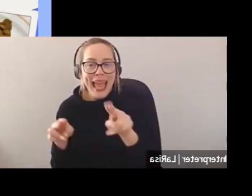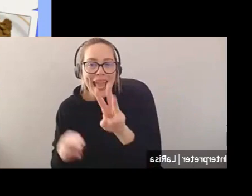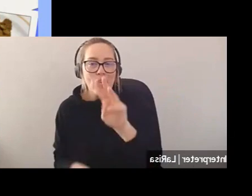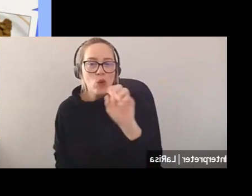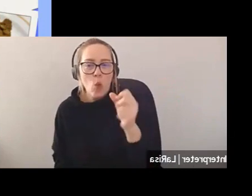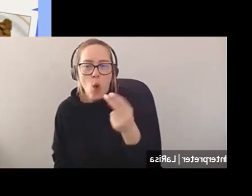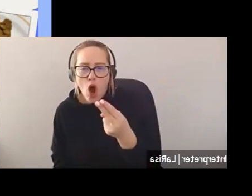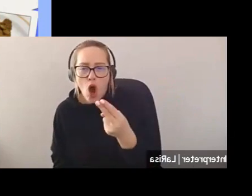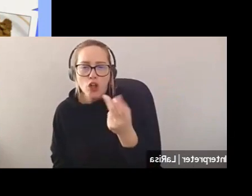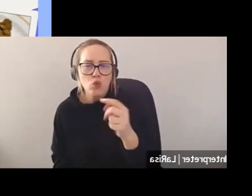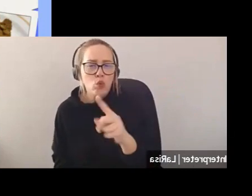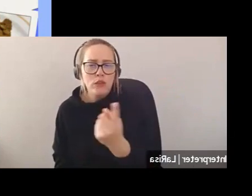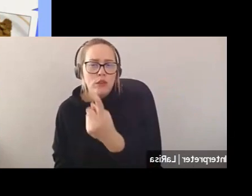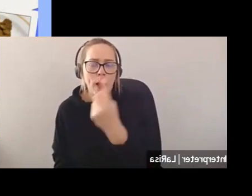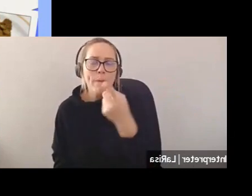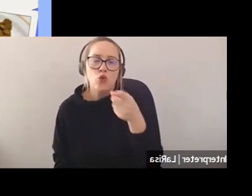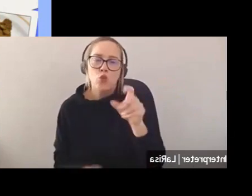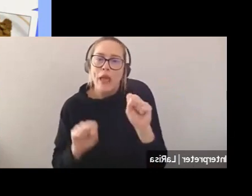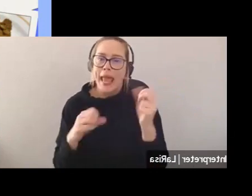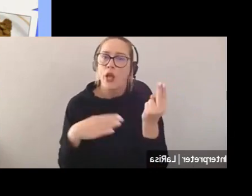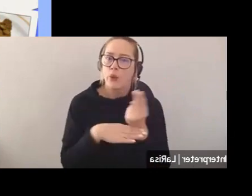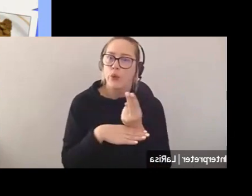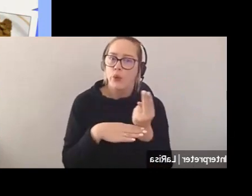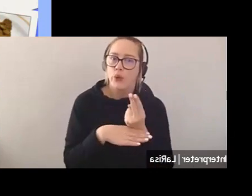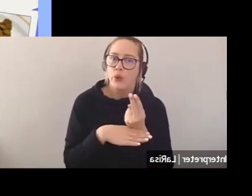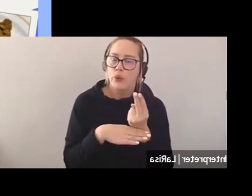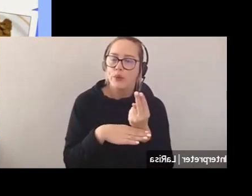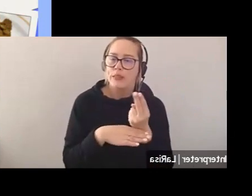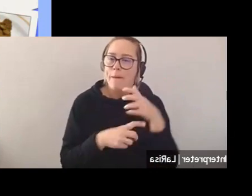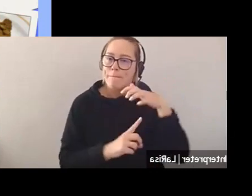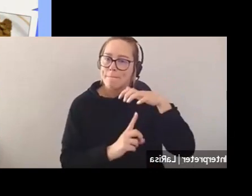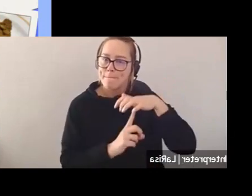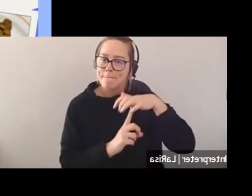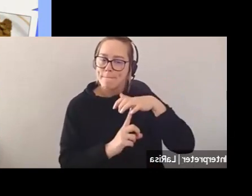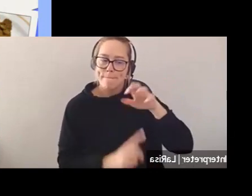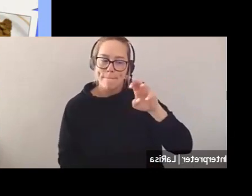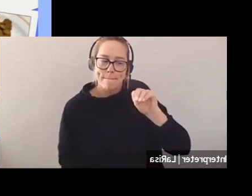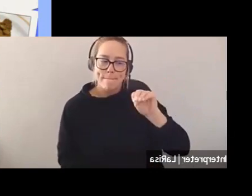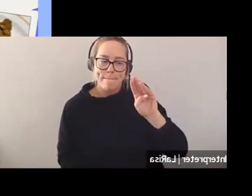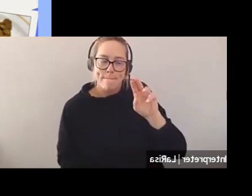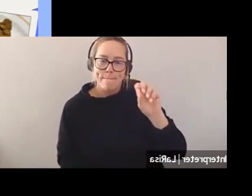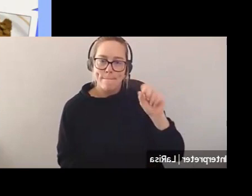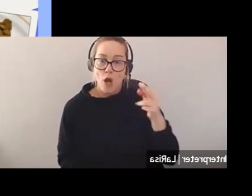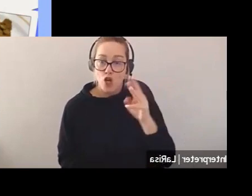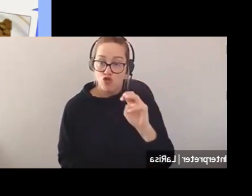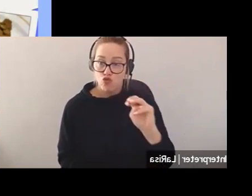egg wash, if you're having cutlets. So instead of using milk and an egg,